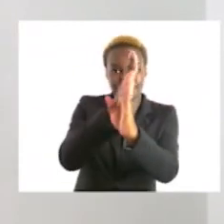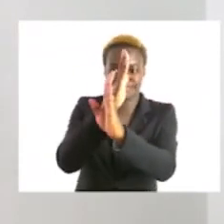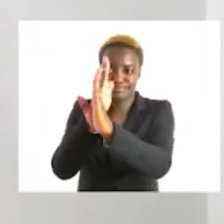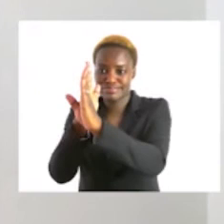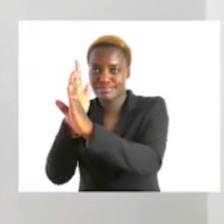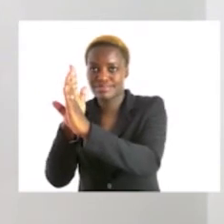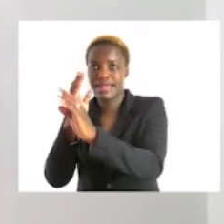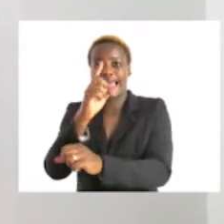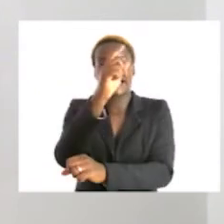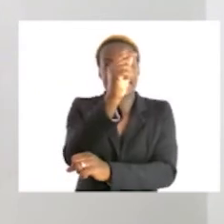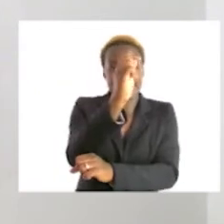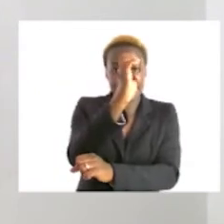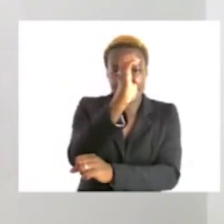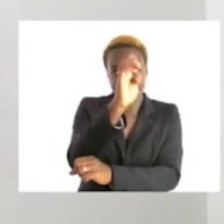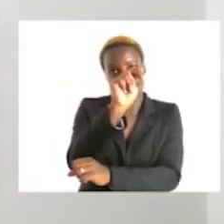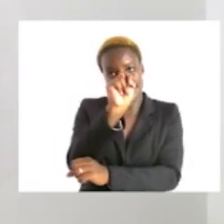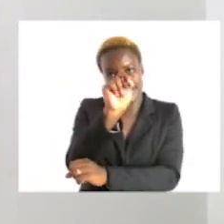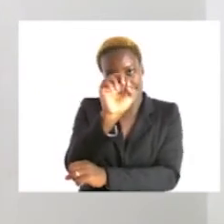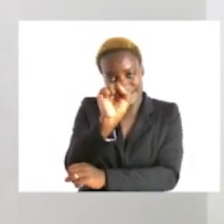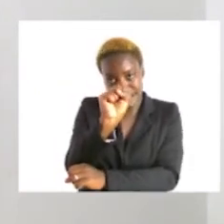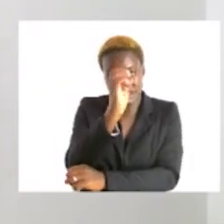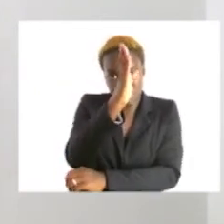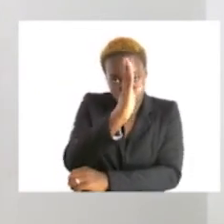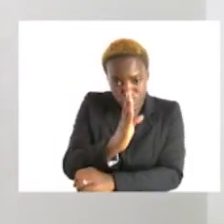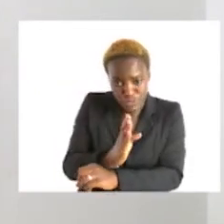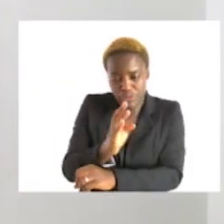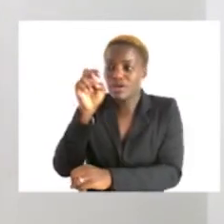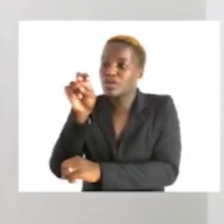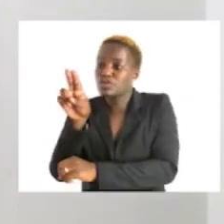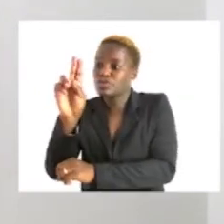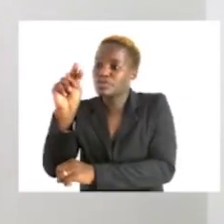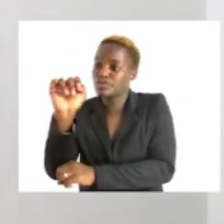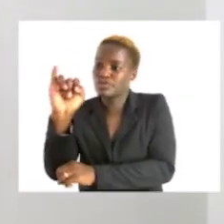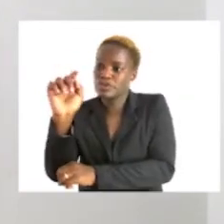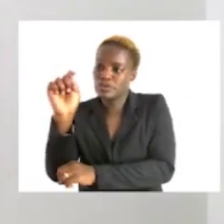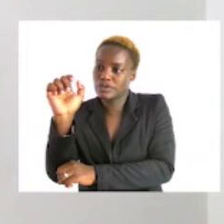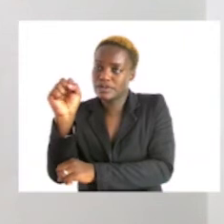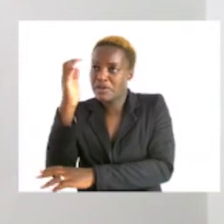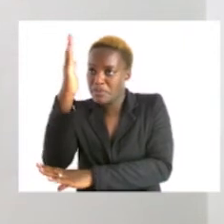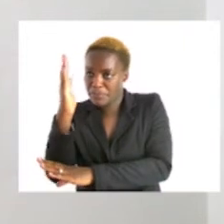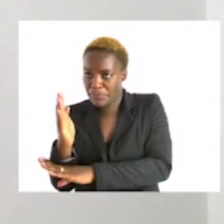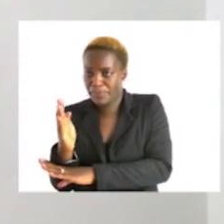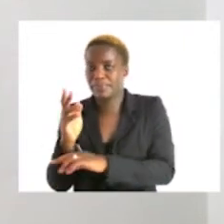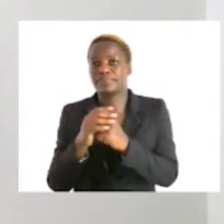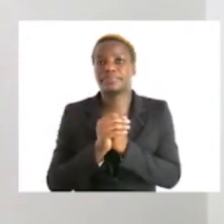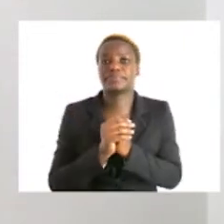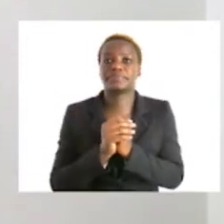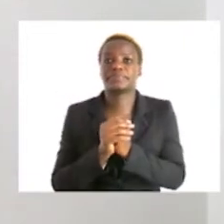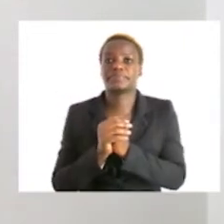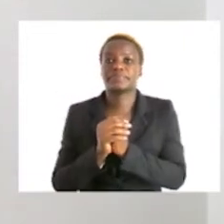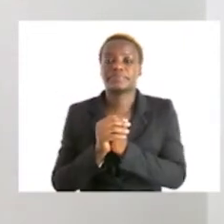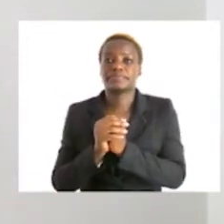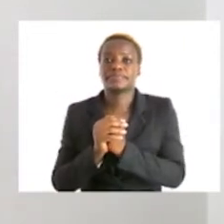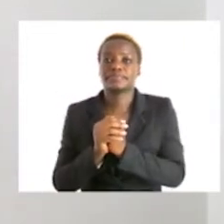first number that we have there? It's $20. You write the $20. I will show you how